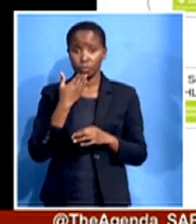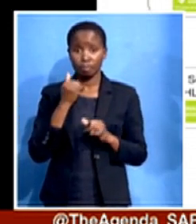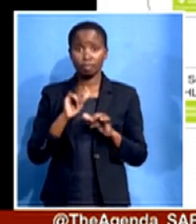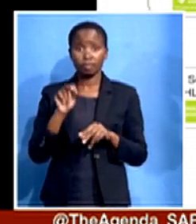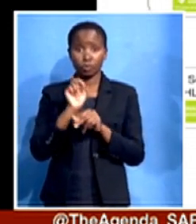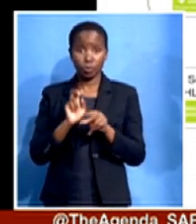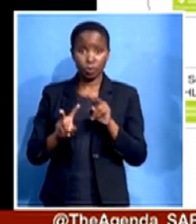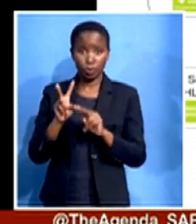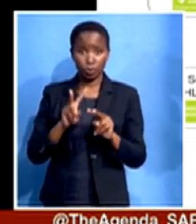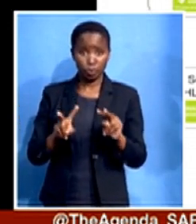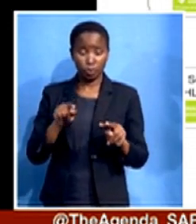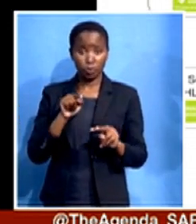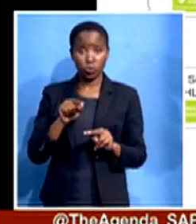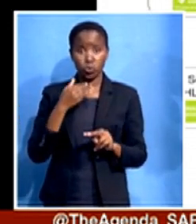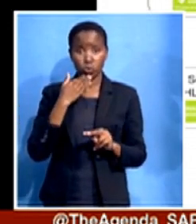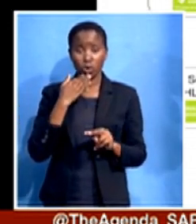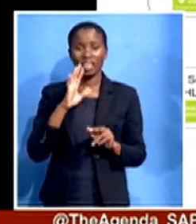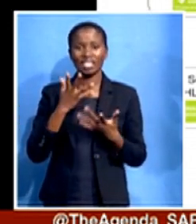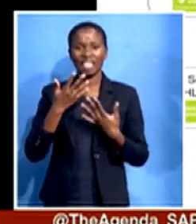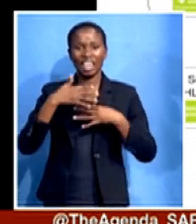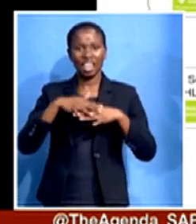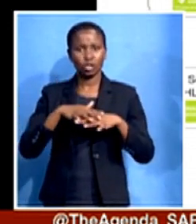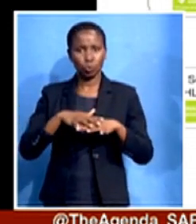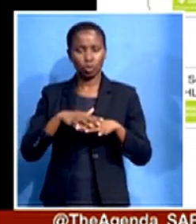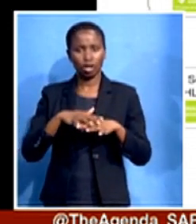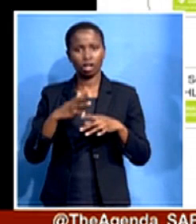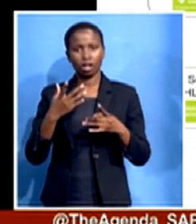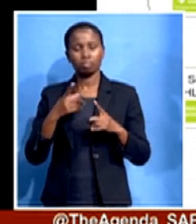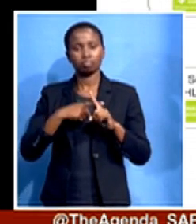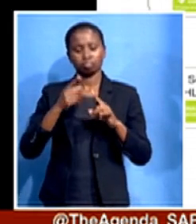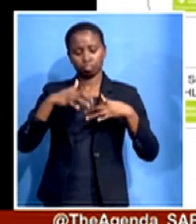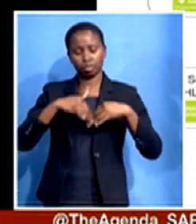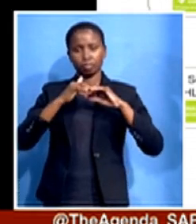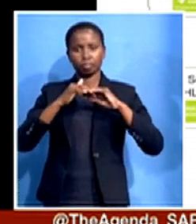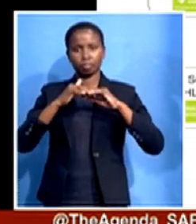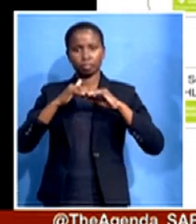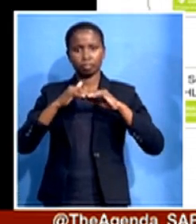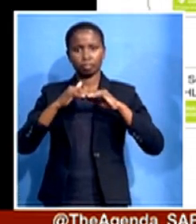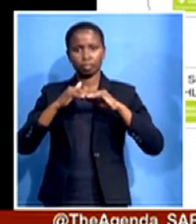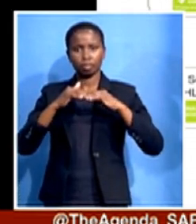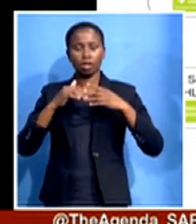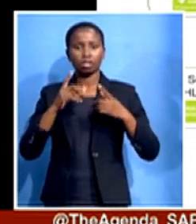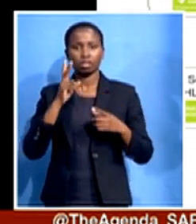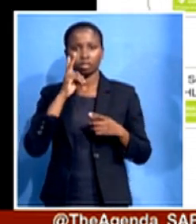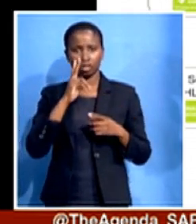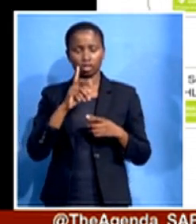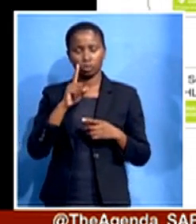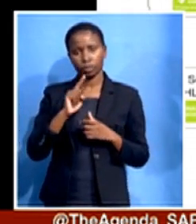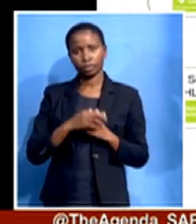network that was pulled together. You can see CRISP at the University of